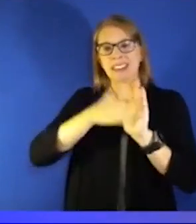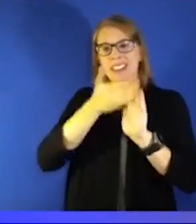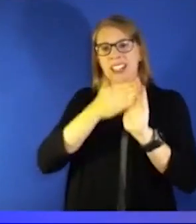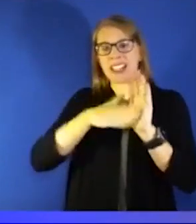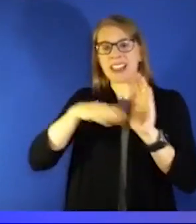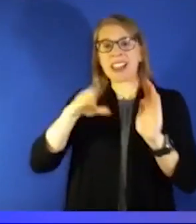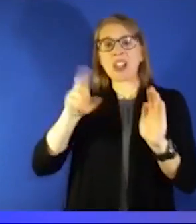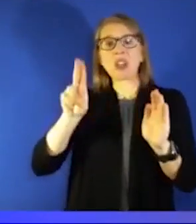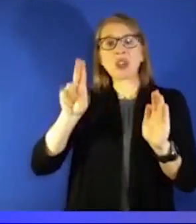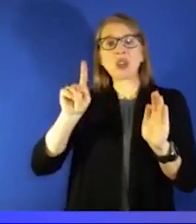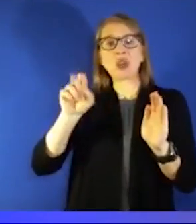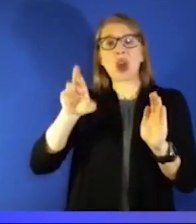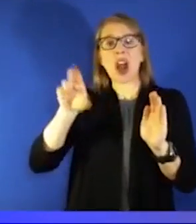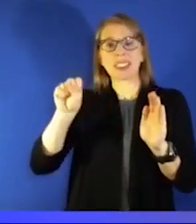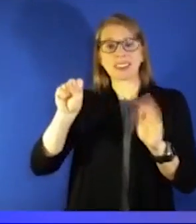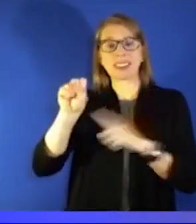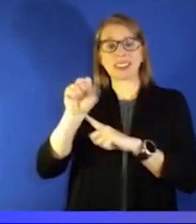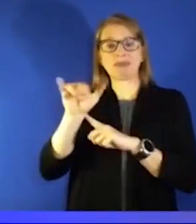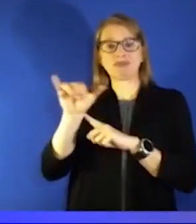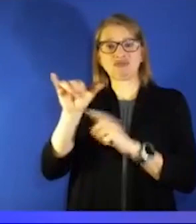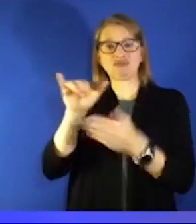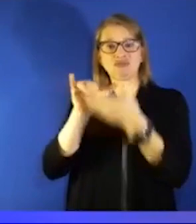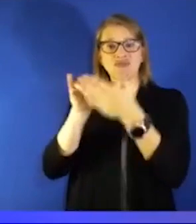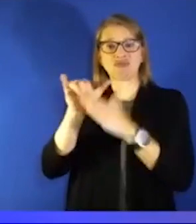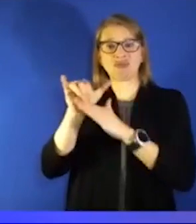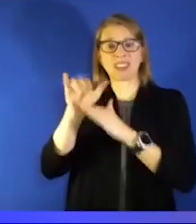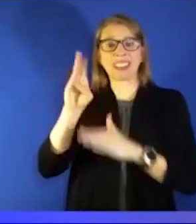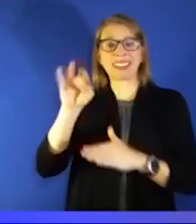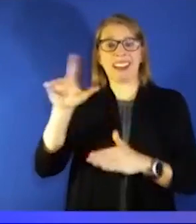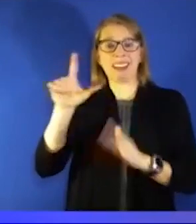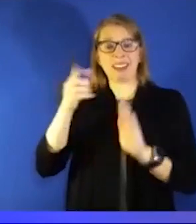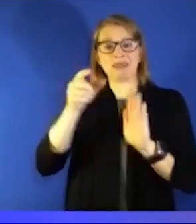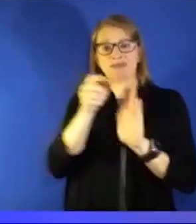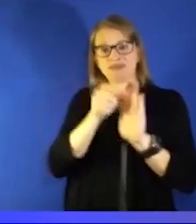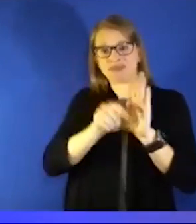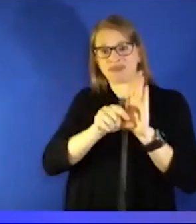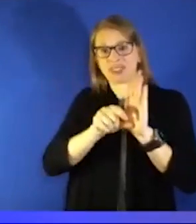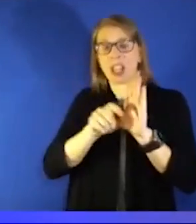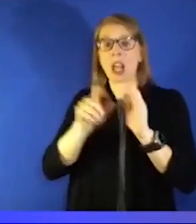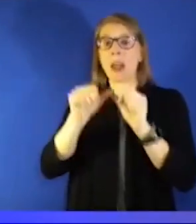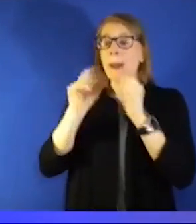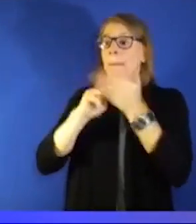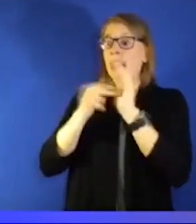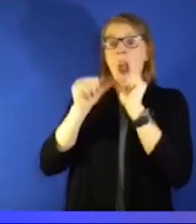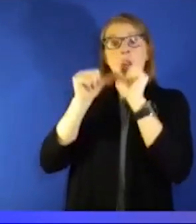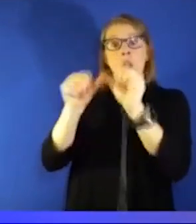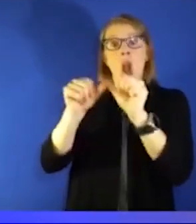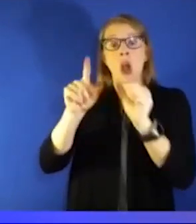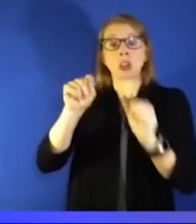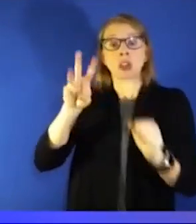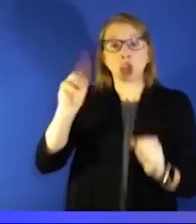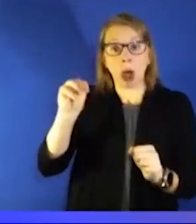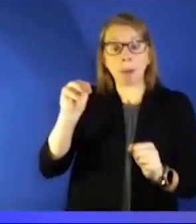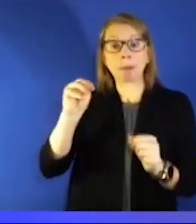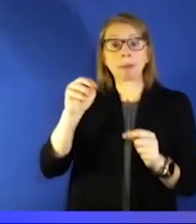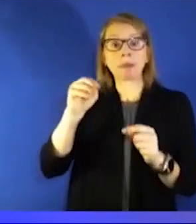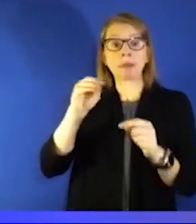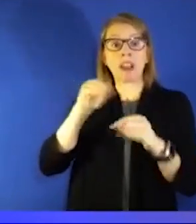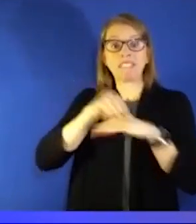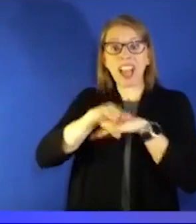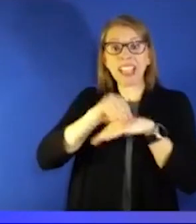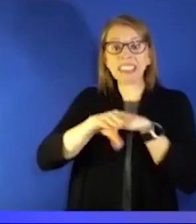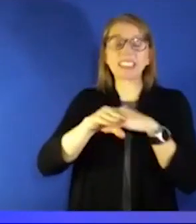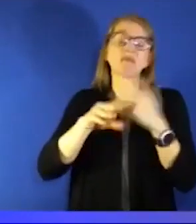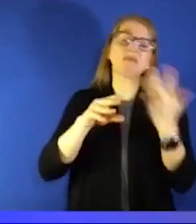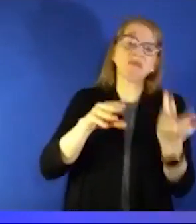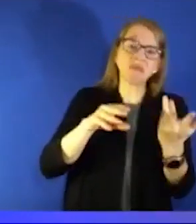system. It's highly unlikely to have long-term effects, but it would be nice to be able to counsel patients about short-term effects